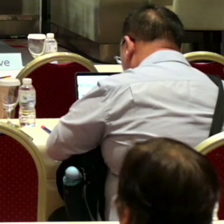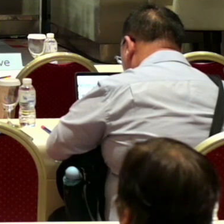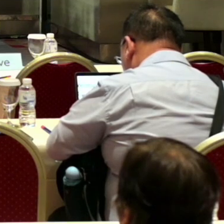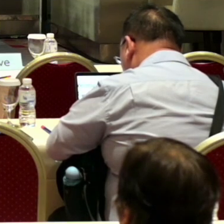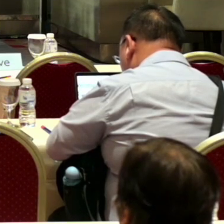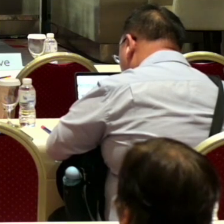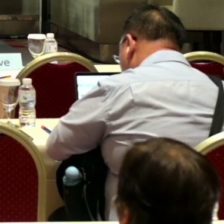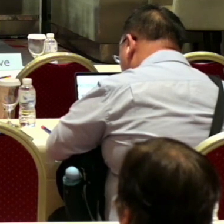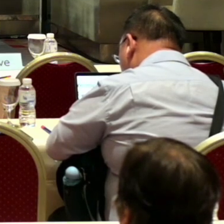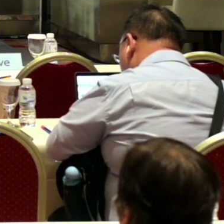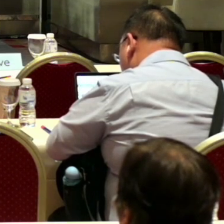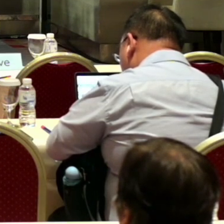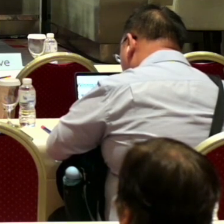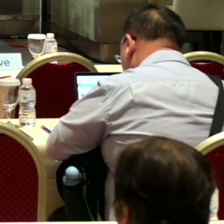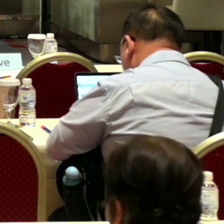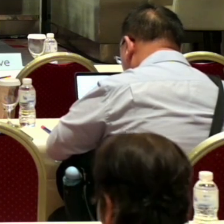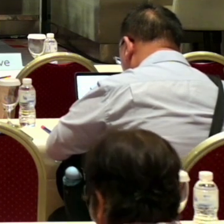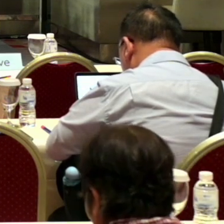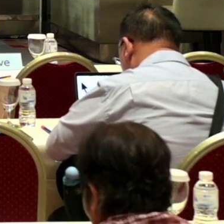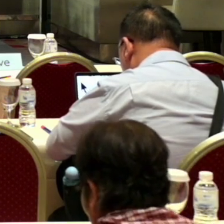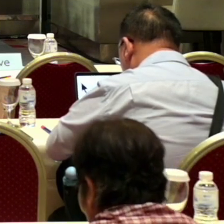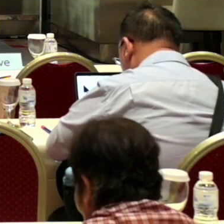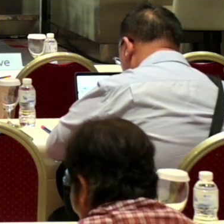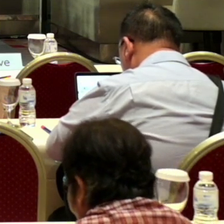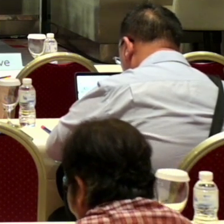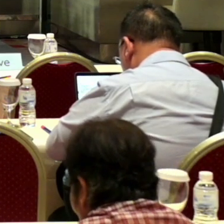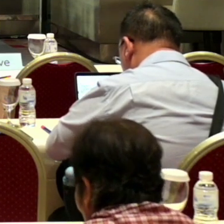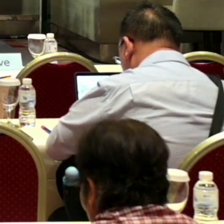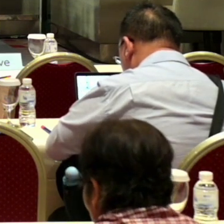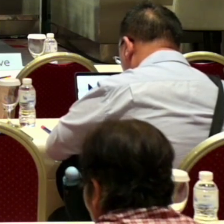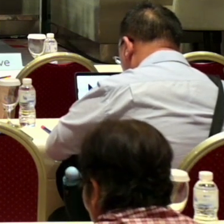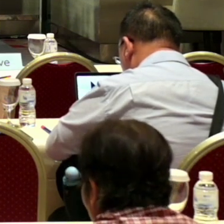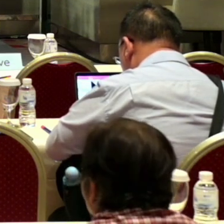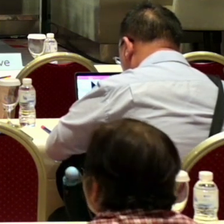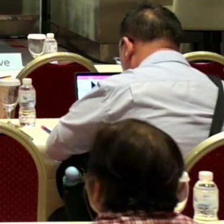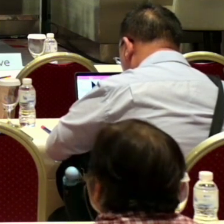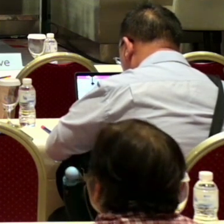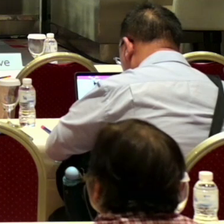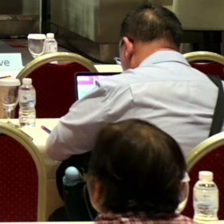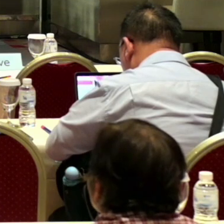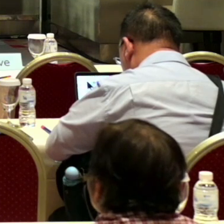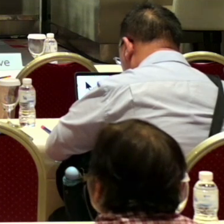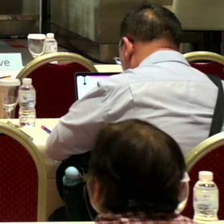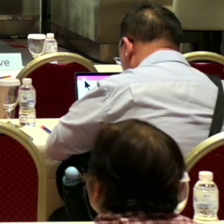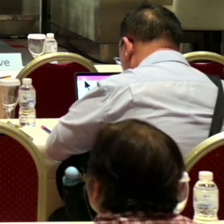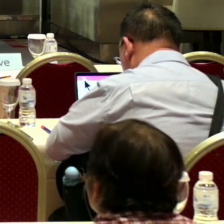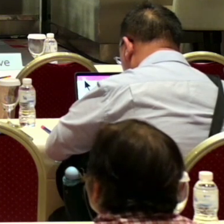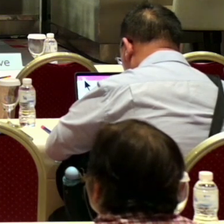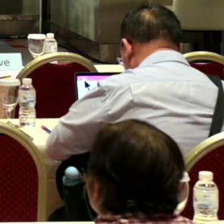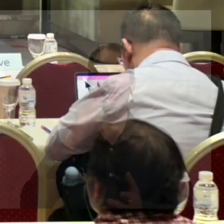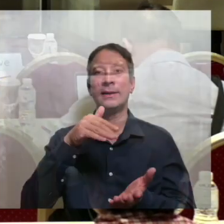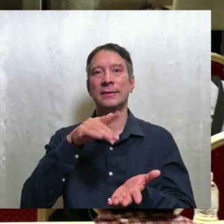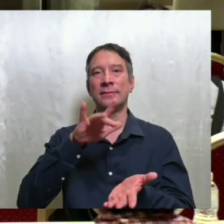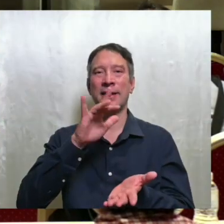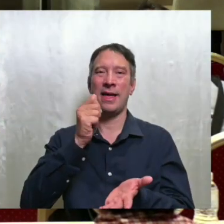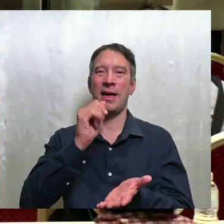from, first of all, an innovation and research center within an academic institution, an Asian edtech provider that